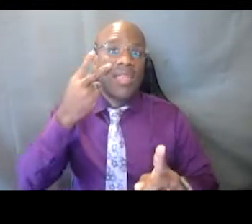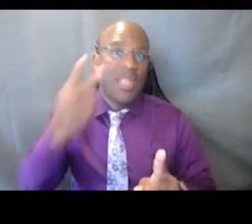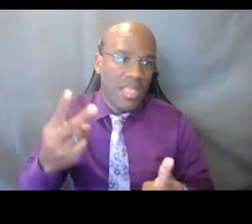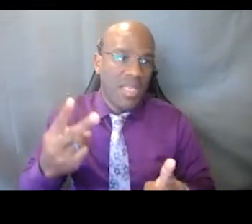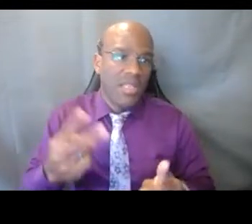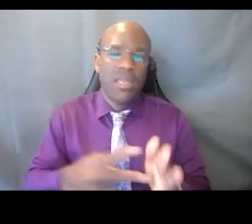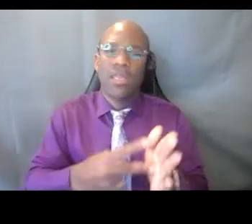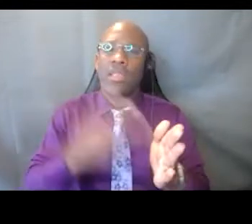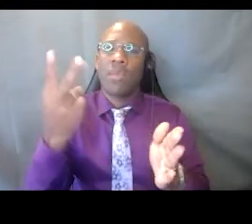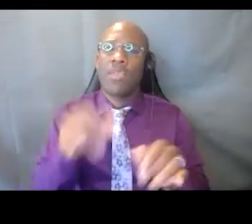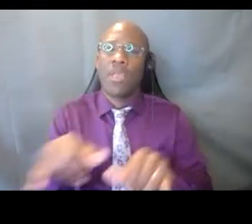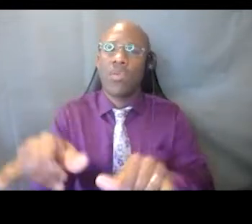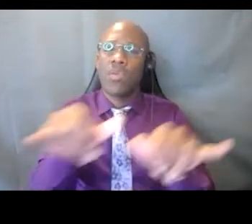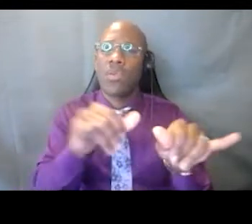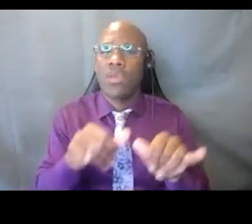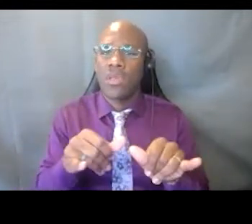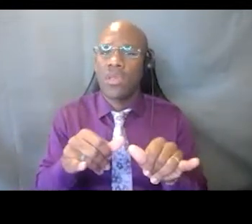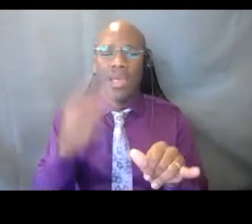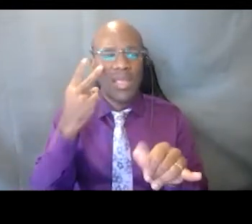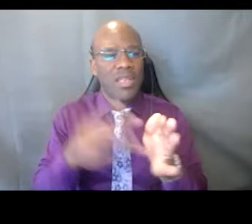they know that she sees the double standard.